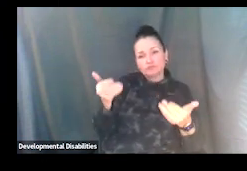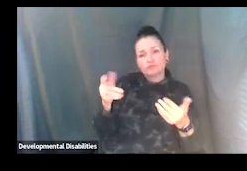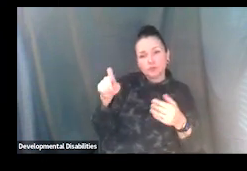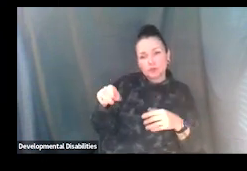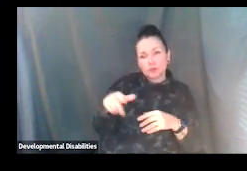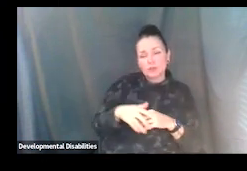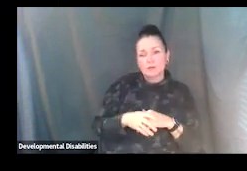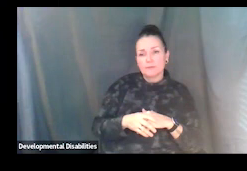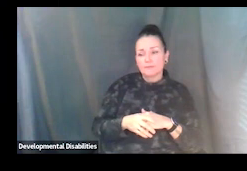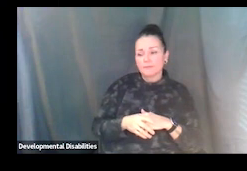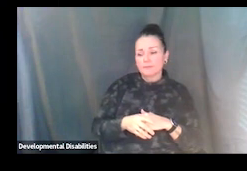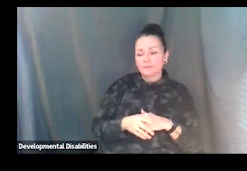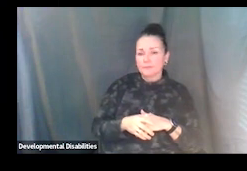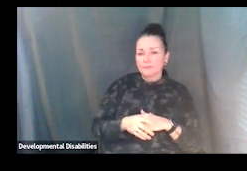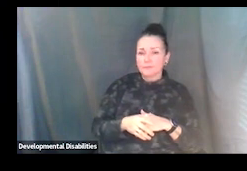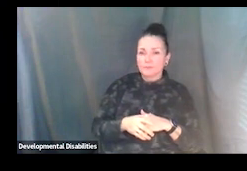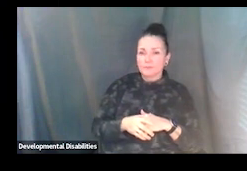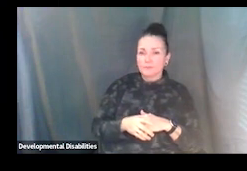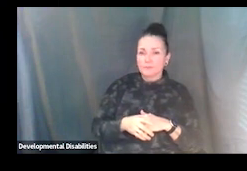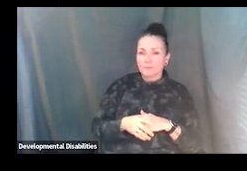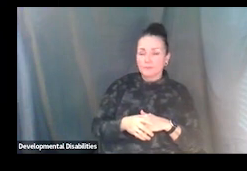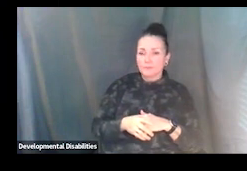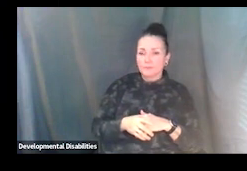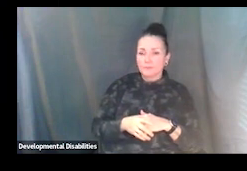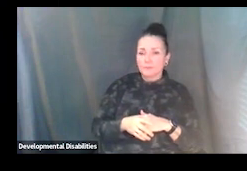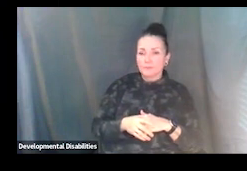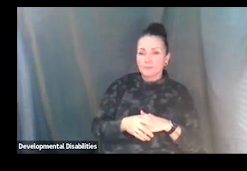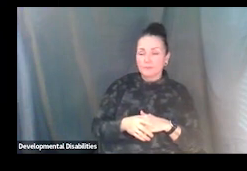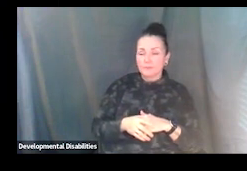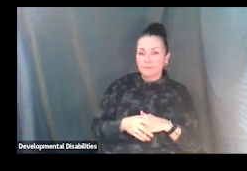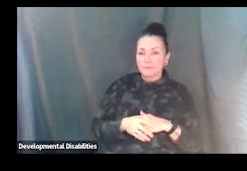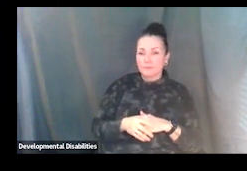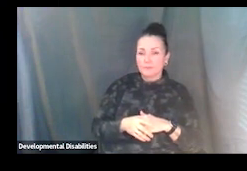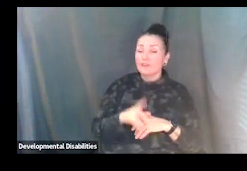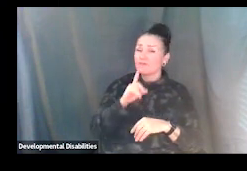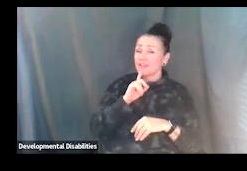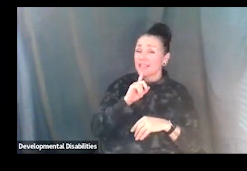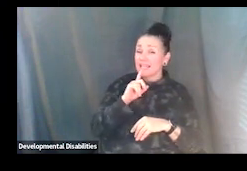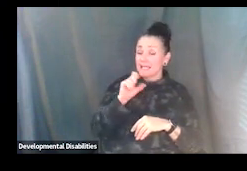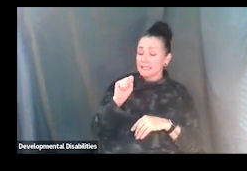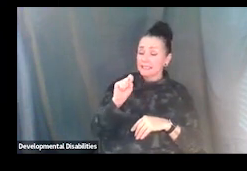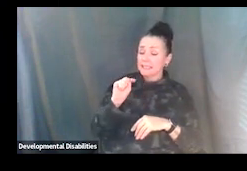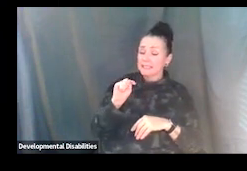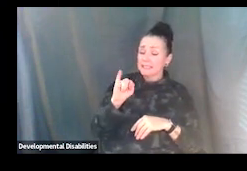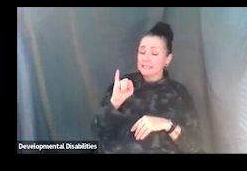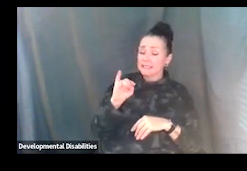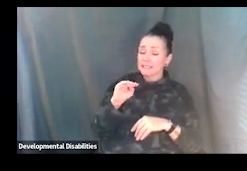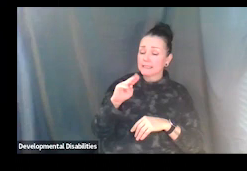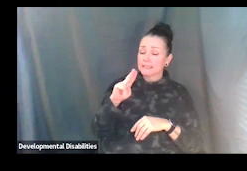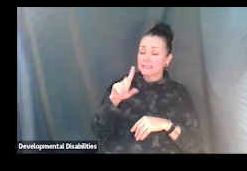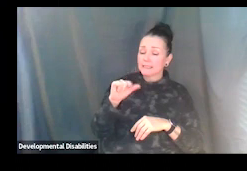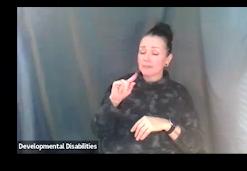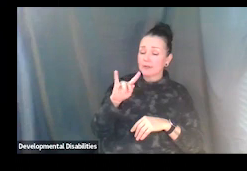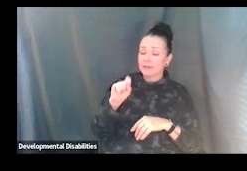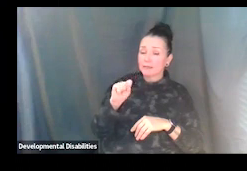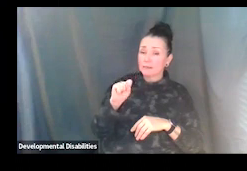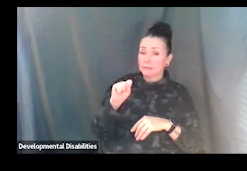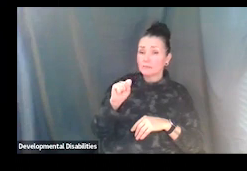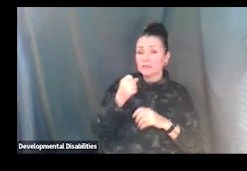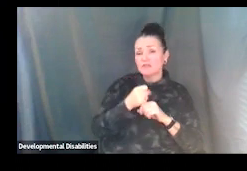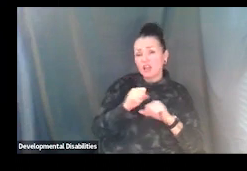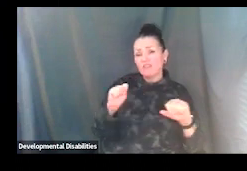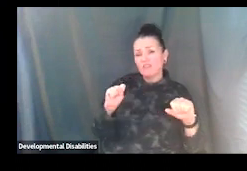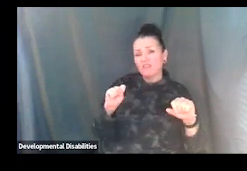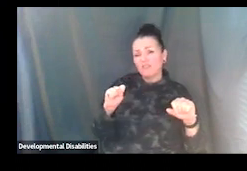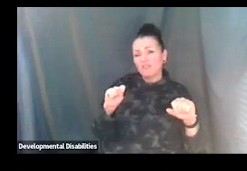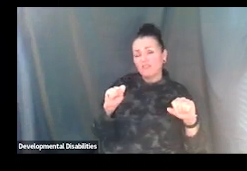people sort of the cardiovascular effects of stimulants. And I think the reality is they're remarkably safe medicines. My understanding generally is that there are,